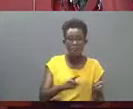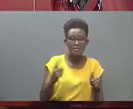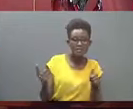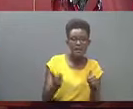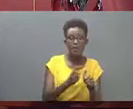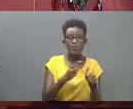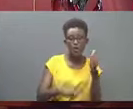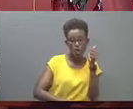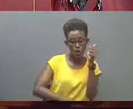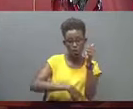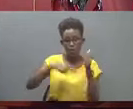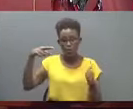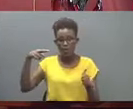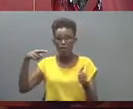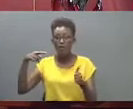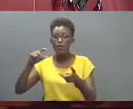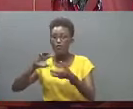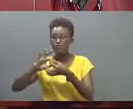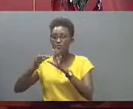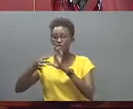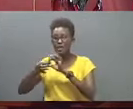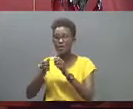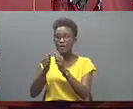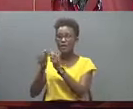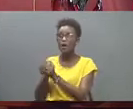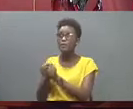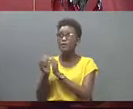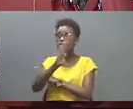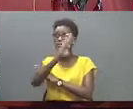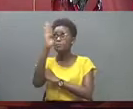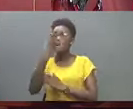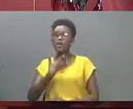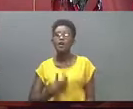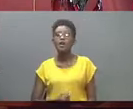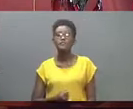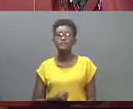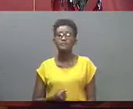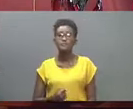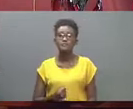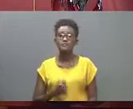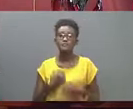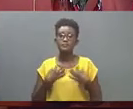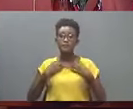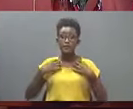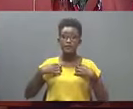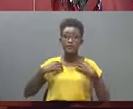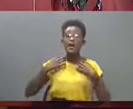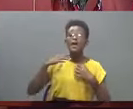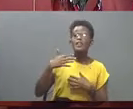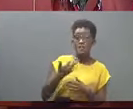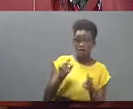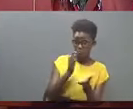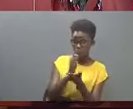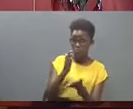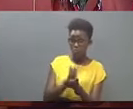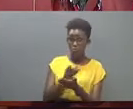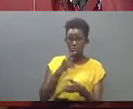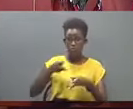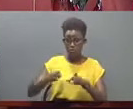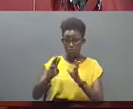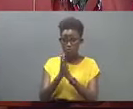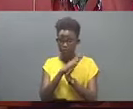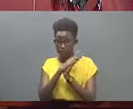steal our relationship with God. Ikintu cya mbere Satani aza kwiba usabane bwacu n'Imana. Historically, mu buryo bw'amateka,